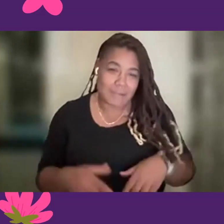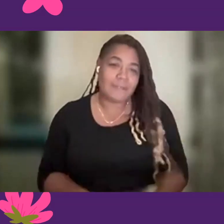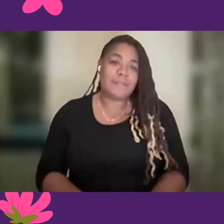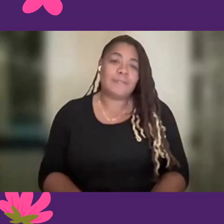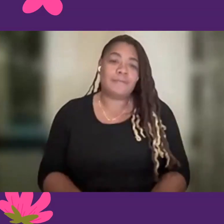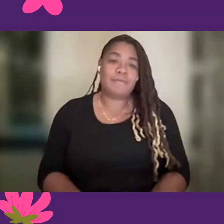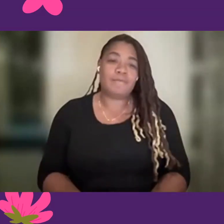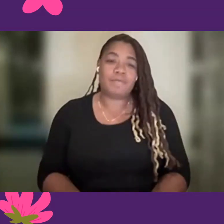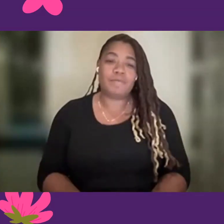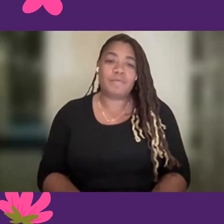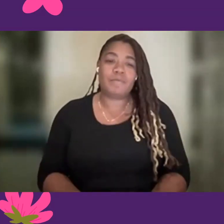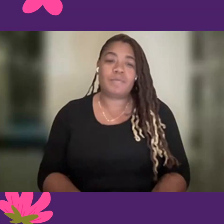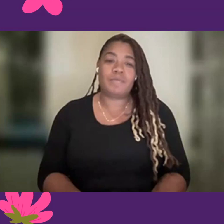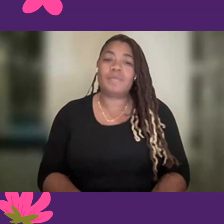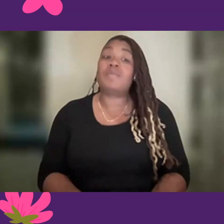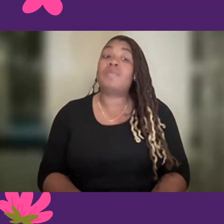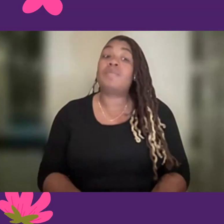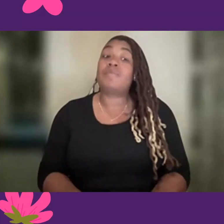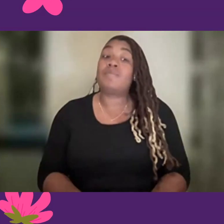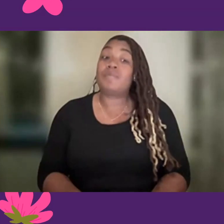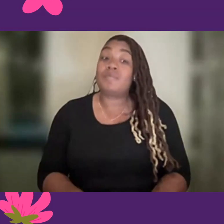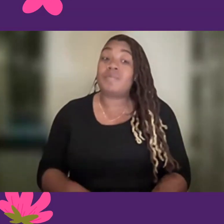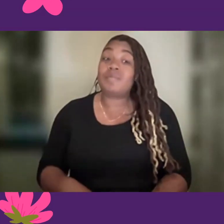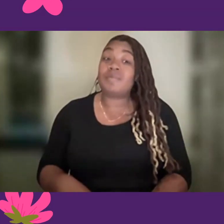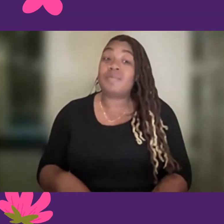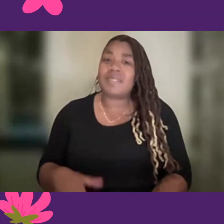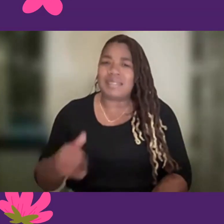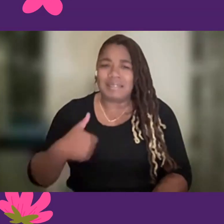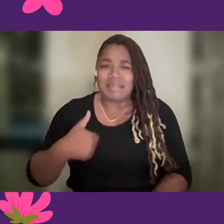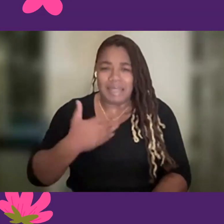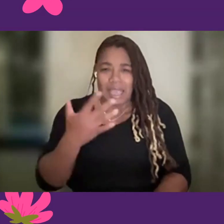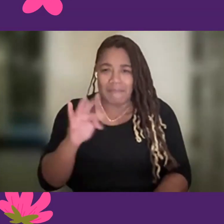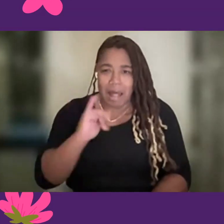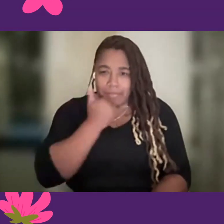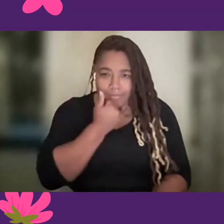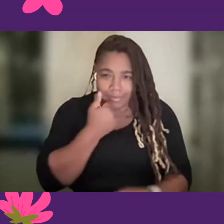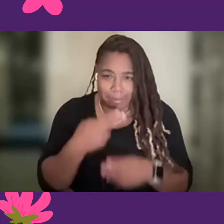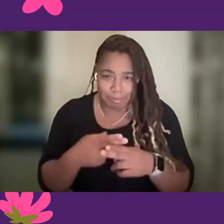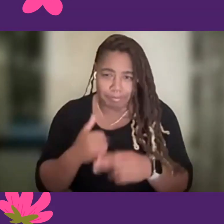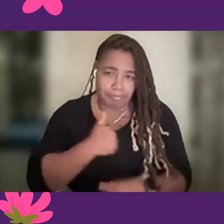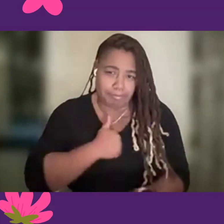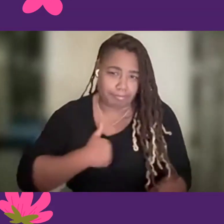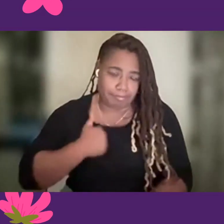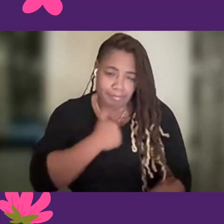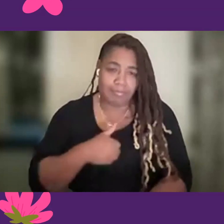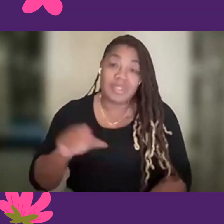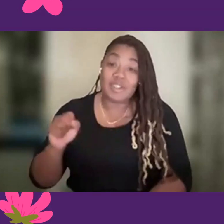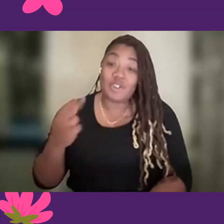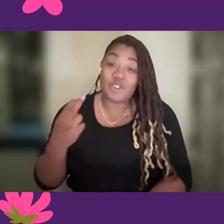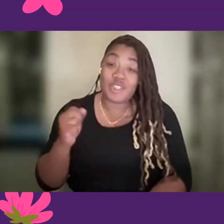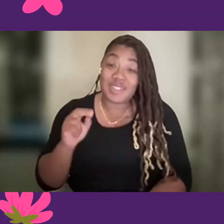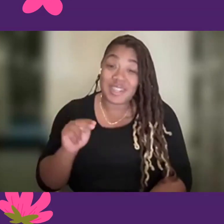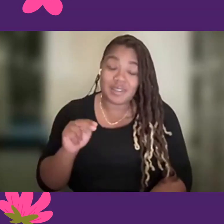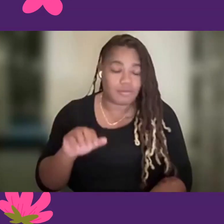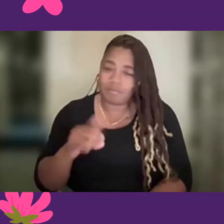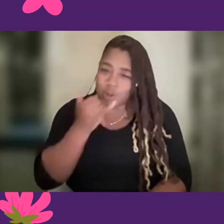So to Shannon, please forgive me if I mispronounce names. Sharon, excuse